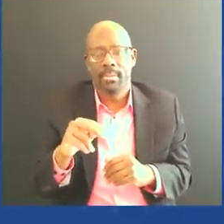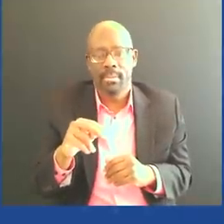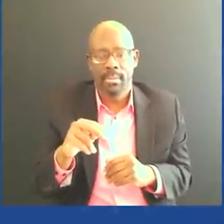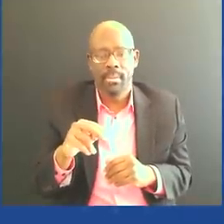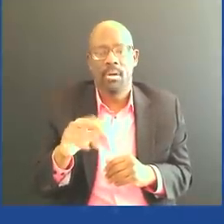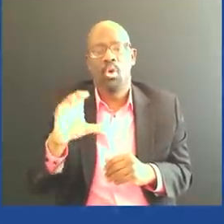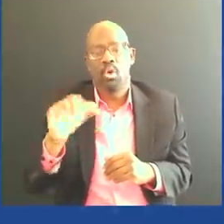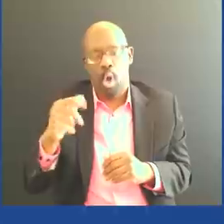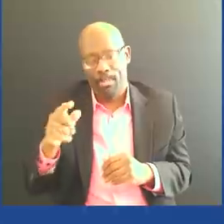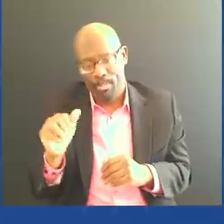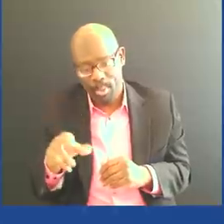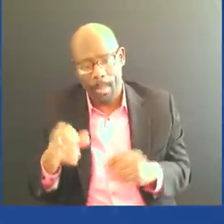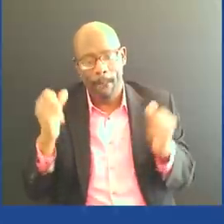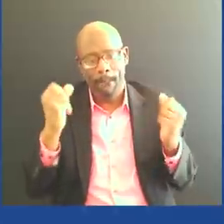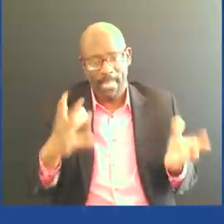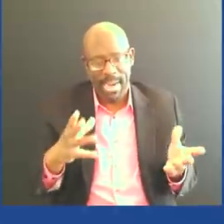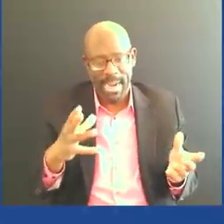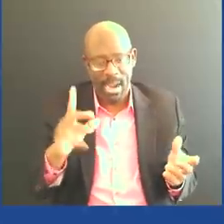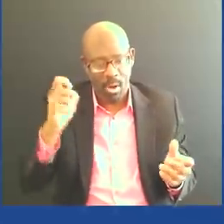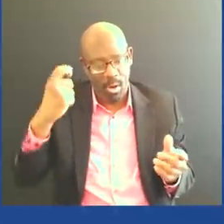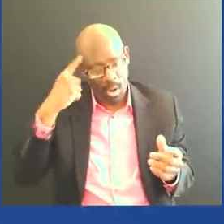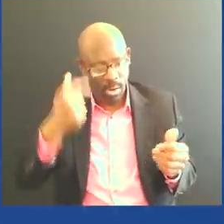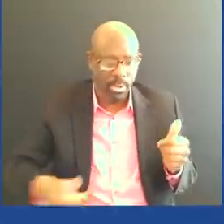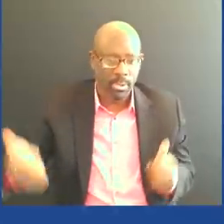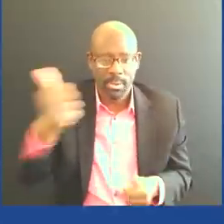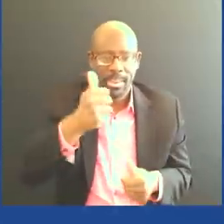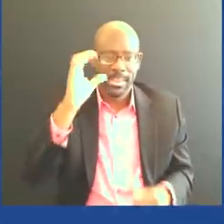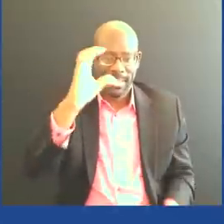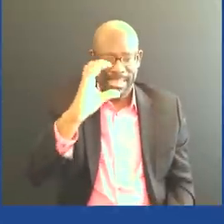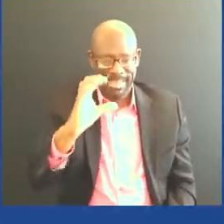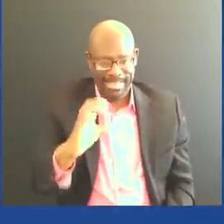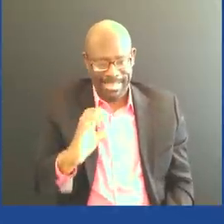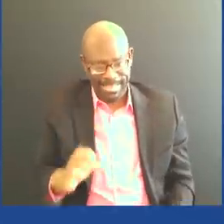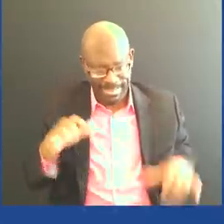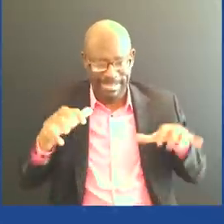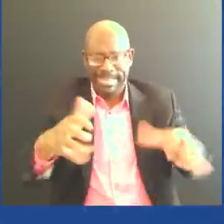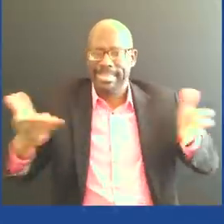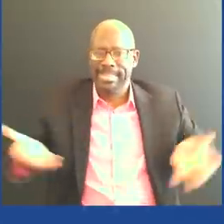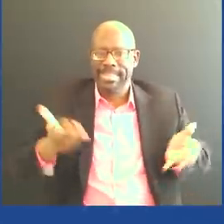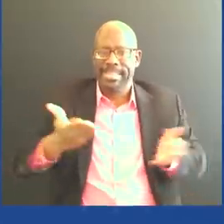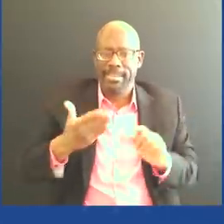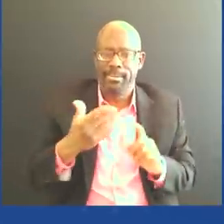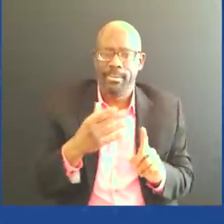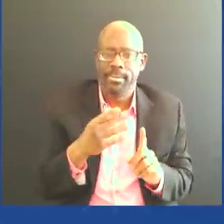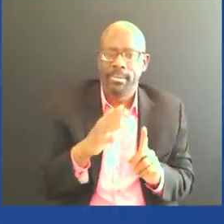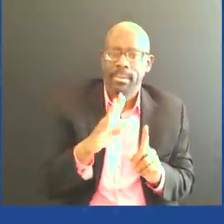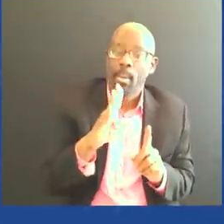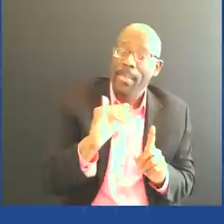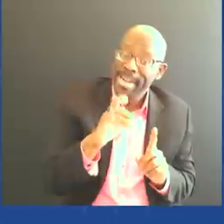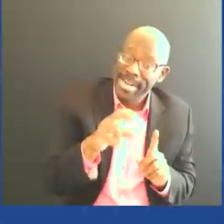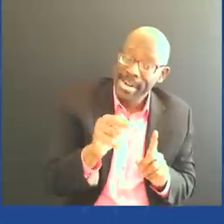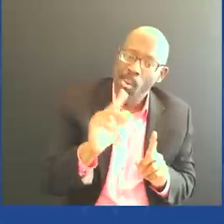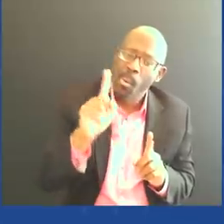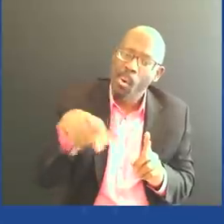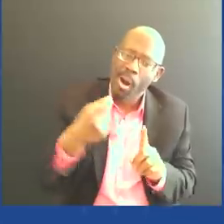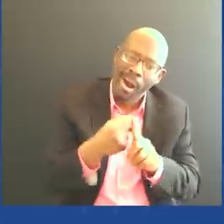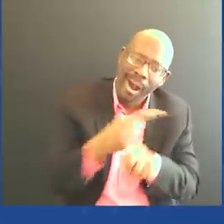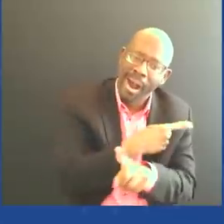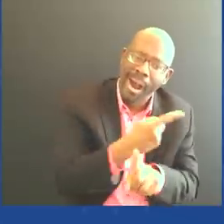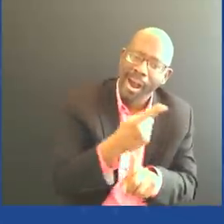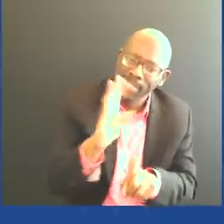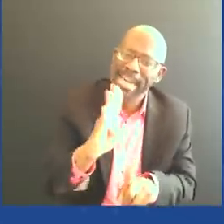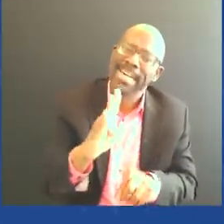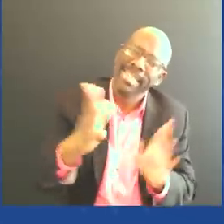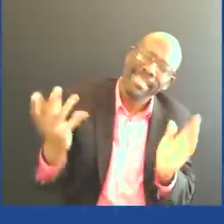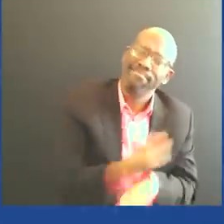letter. And anyway, he has ended up as our nation's commander-in-chief. That's a lot of C's. Not bad for a